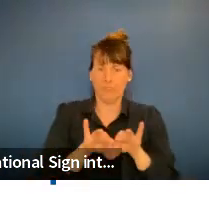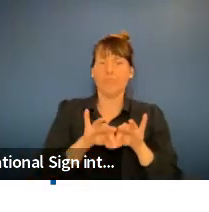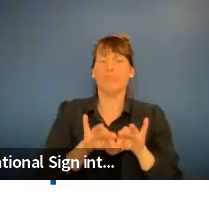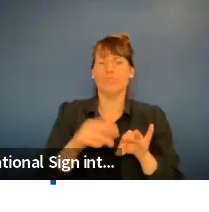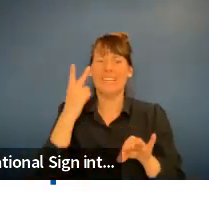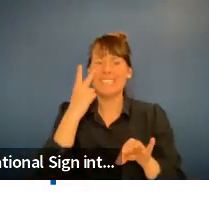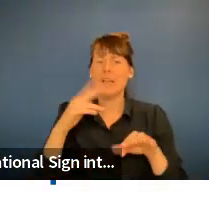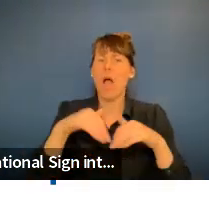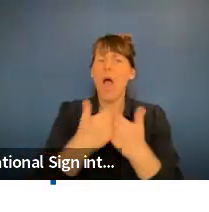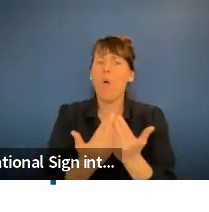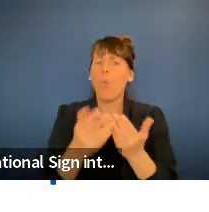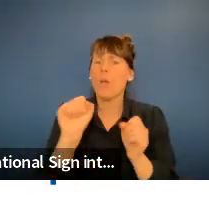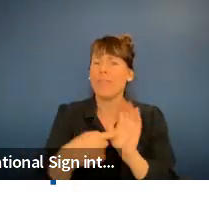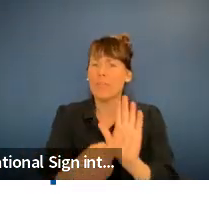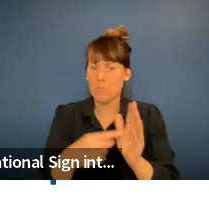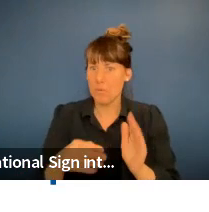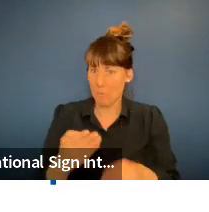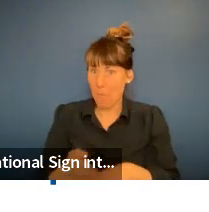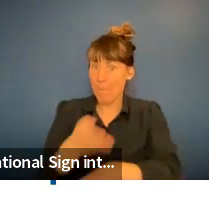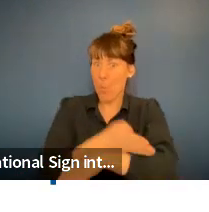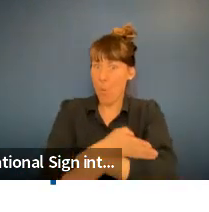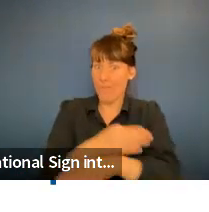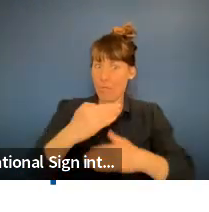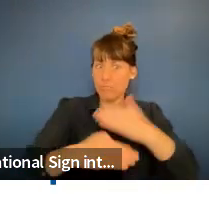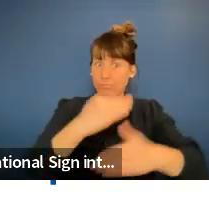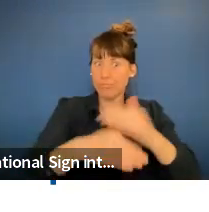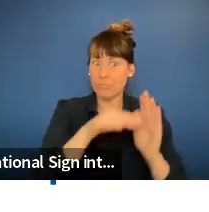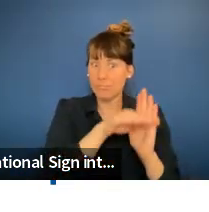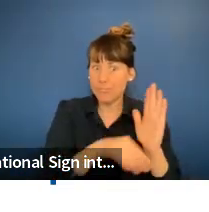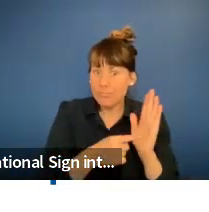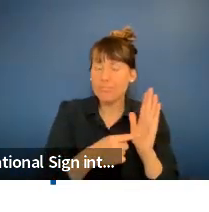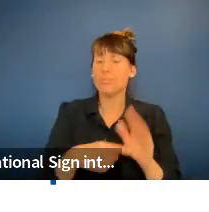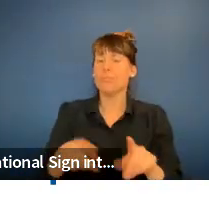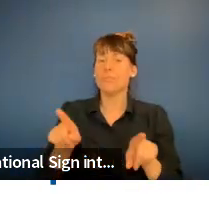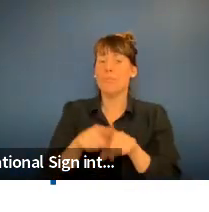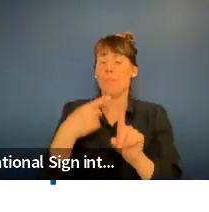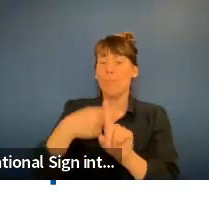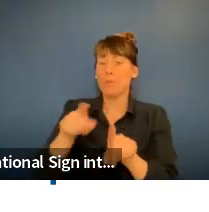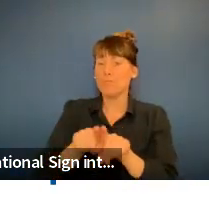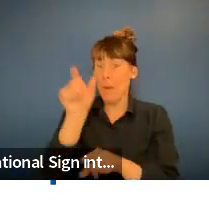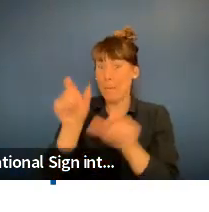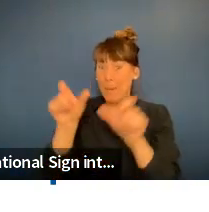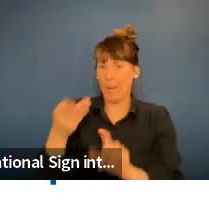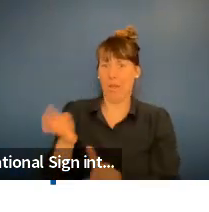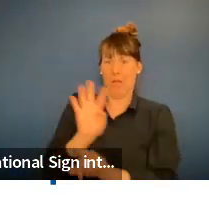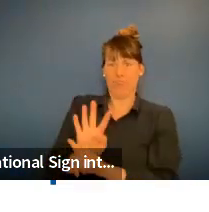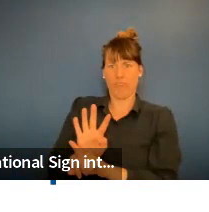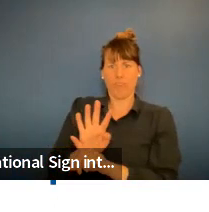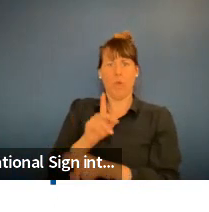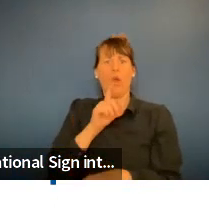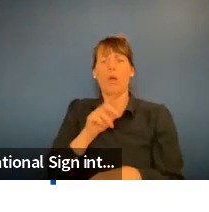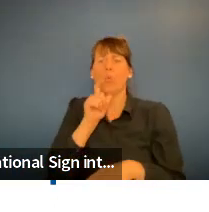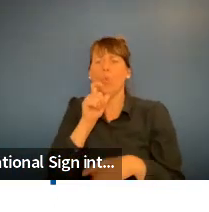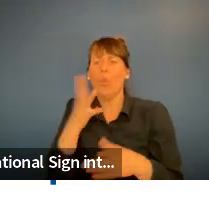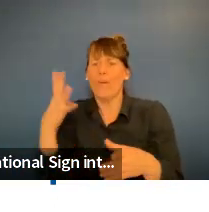government ministries involved in that process. In addition to that, we also look at what is the demand of different